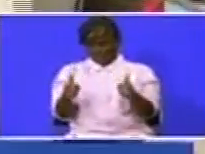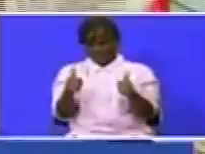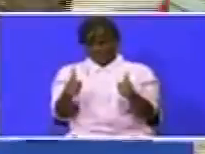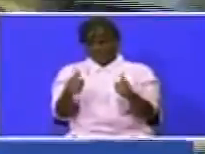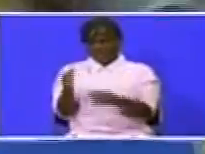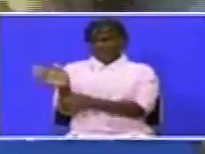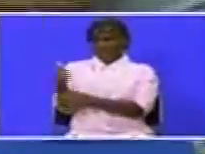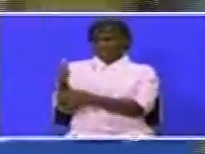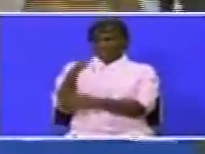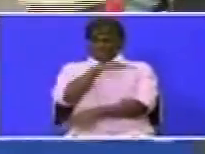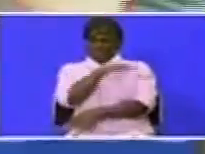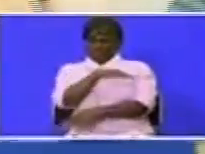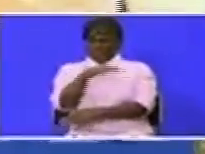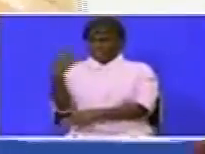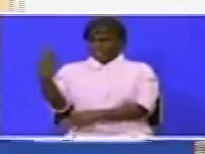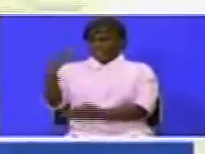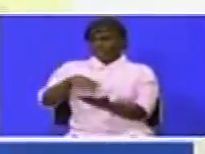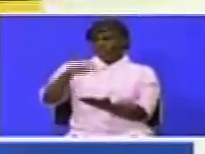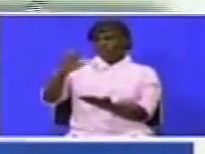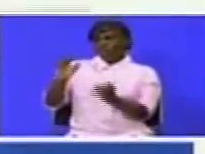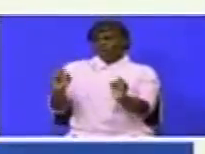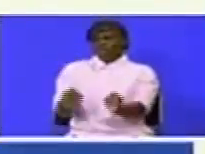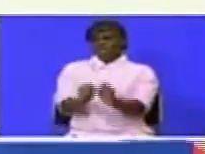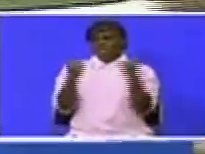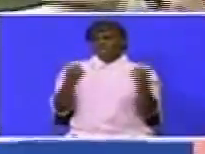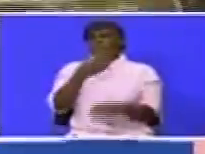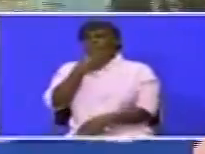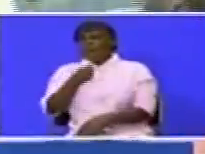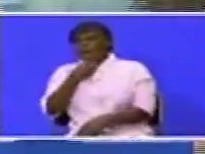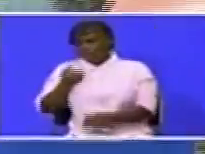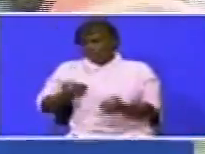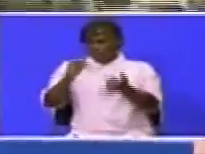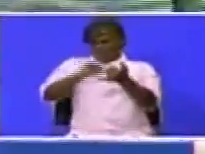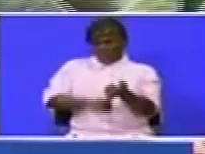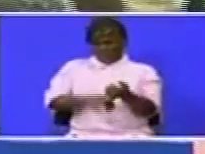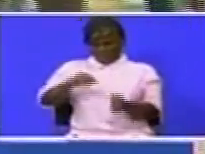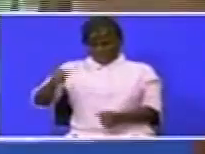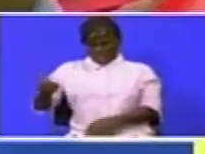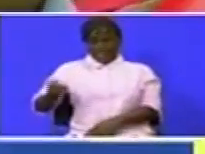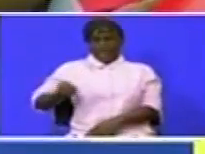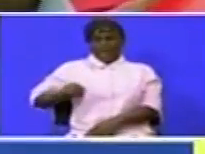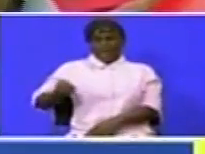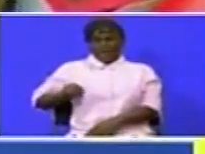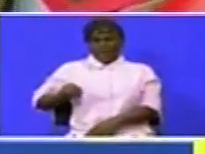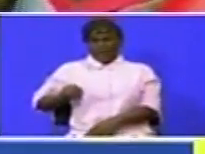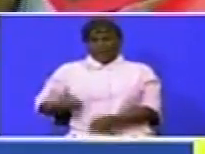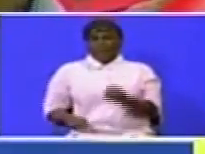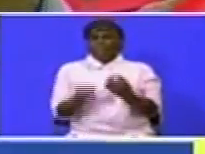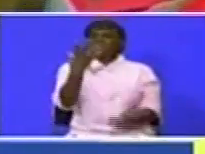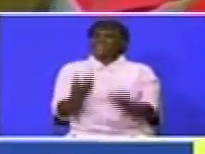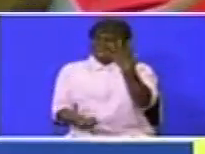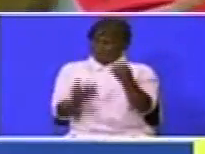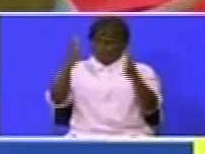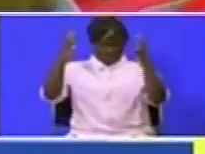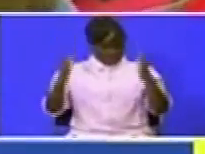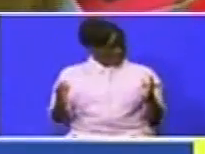Thursday evening, three more people were rescued, a man, his wife, and another lady. This is a miracle and a half. I